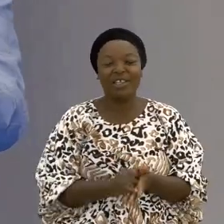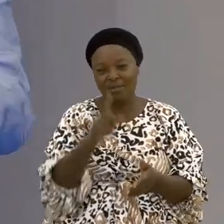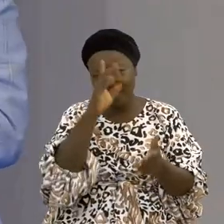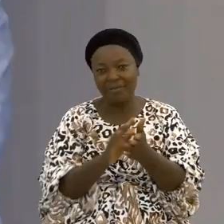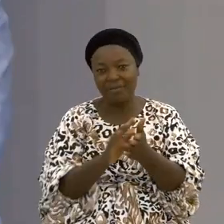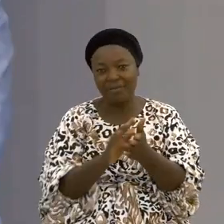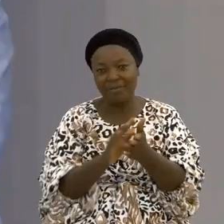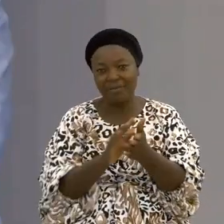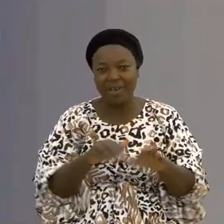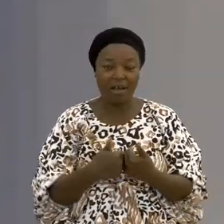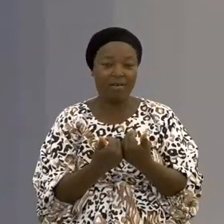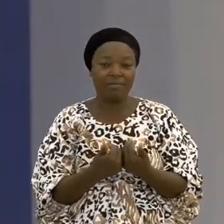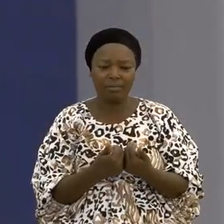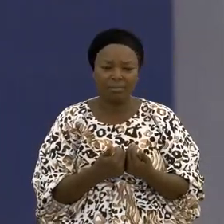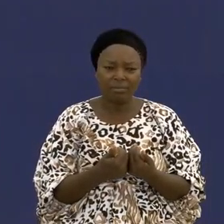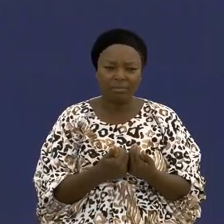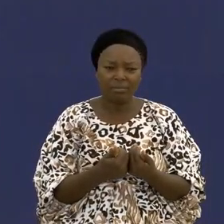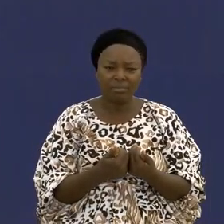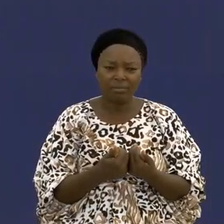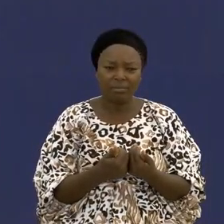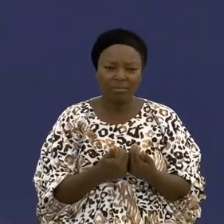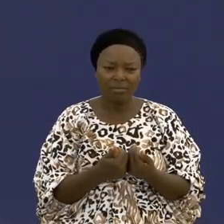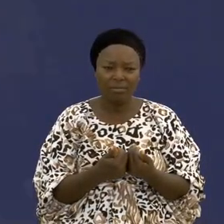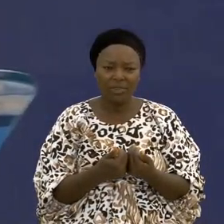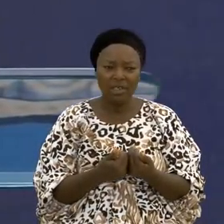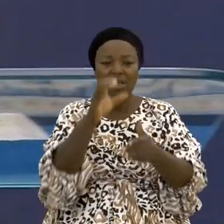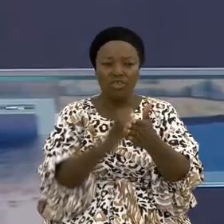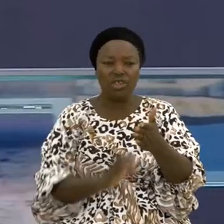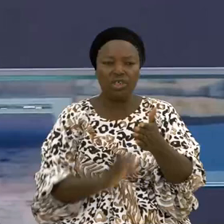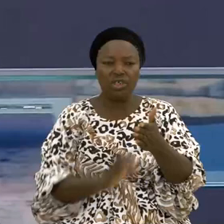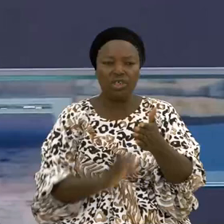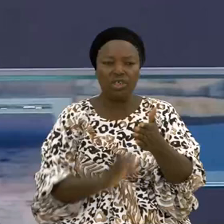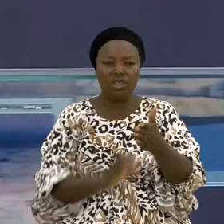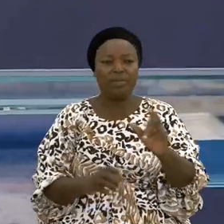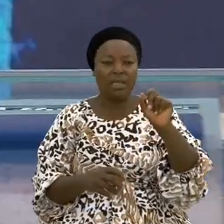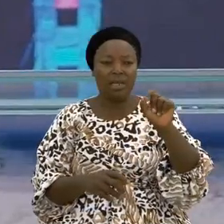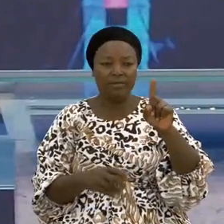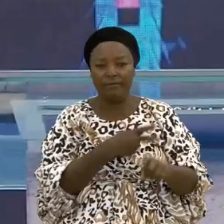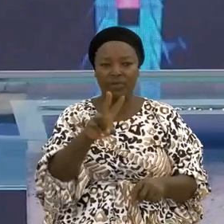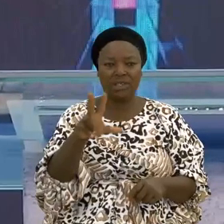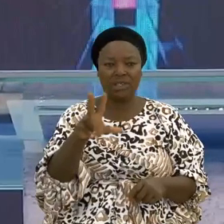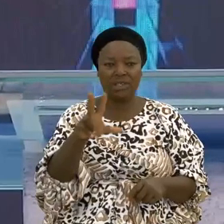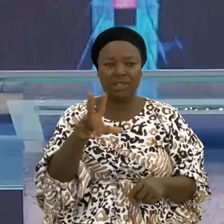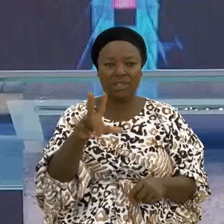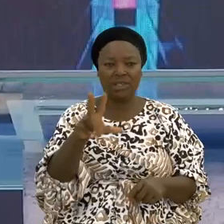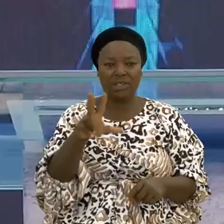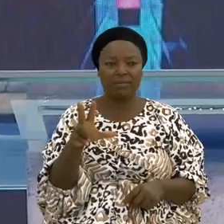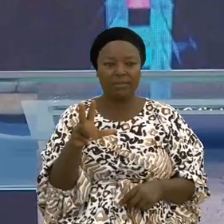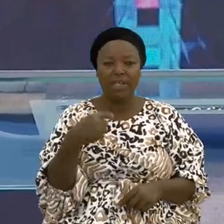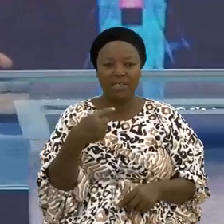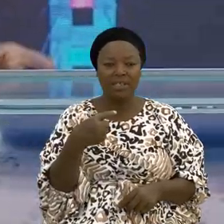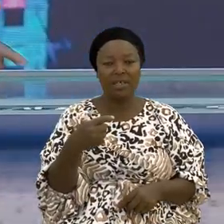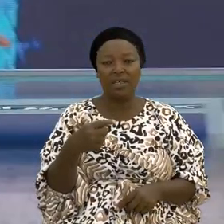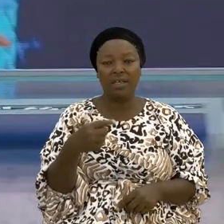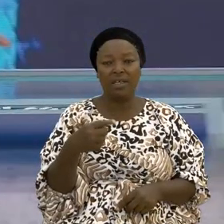believeth. How? Chapter 11, verse 23. In chapter 11, verse 23, it says,